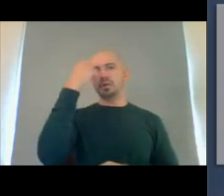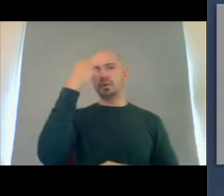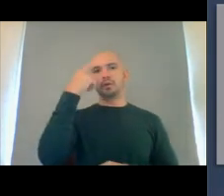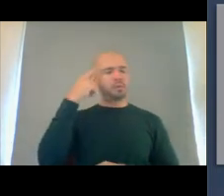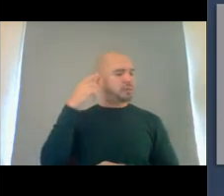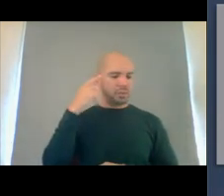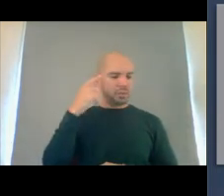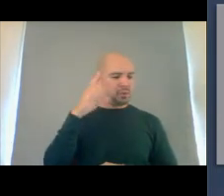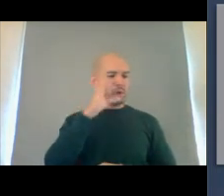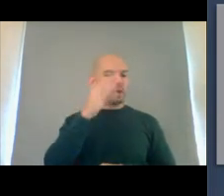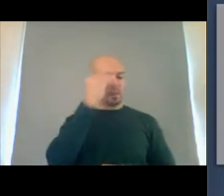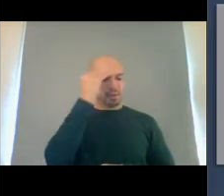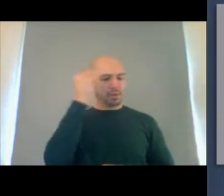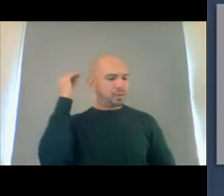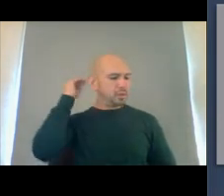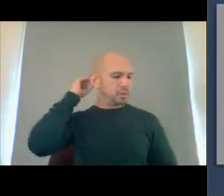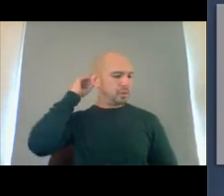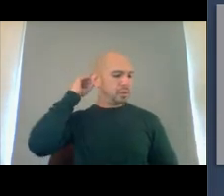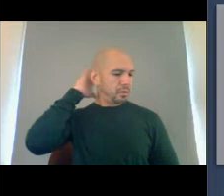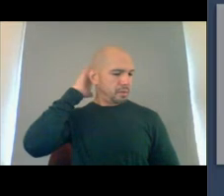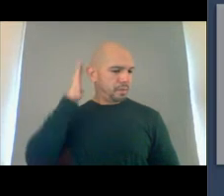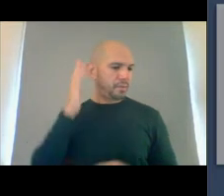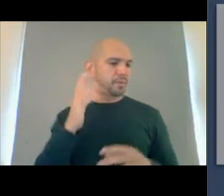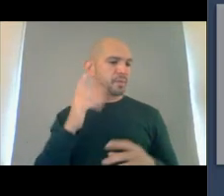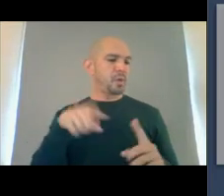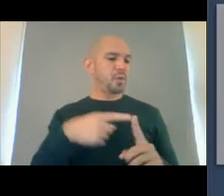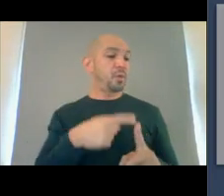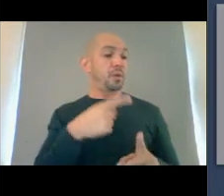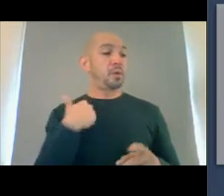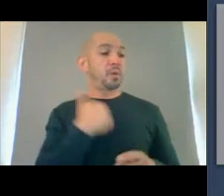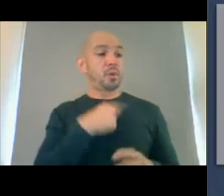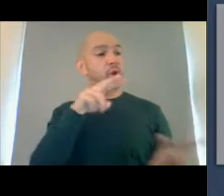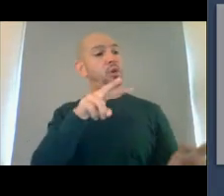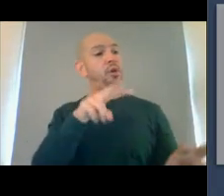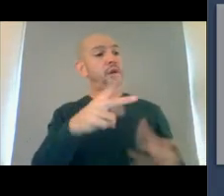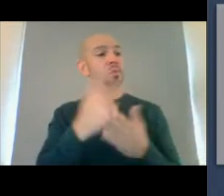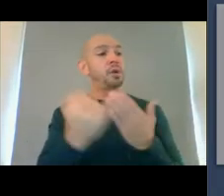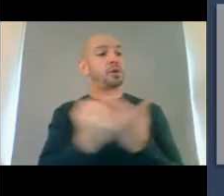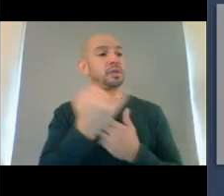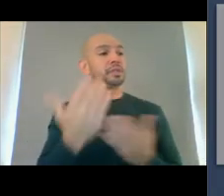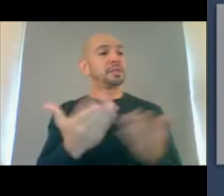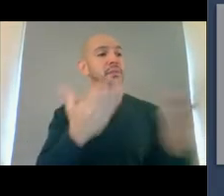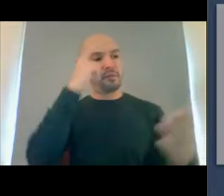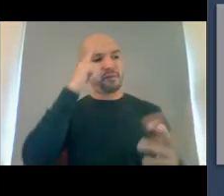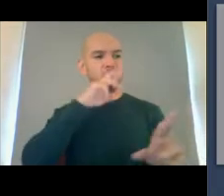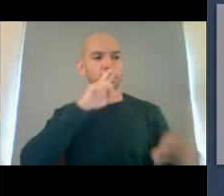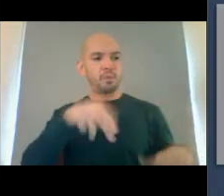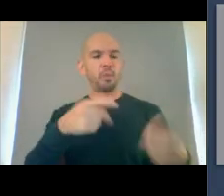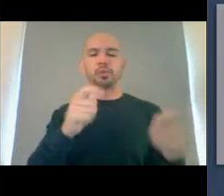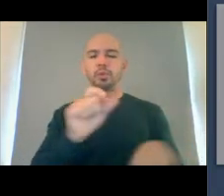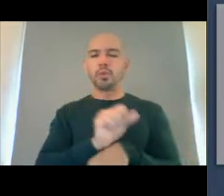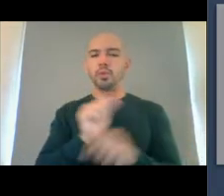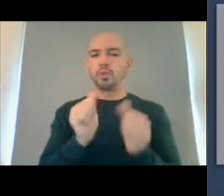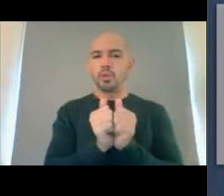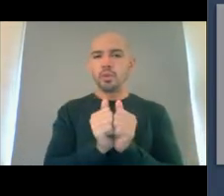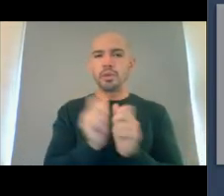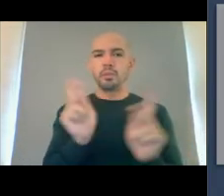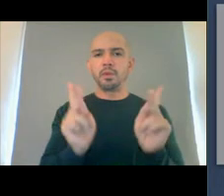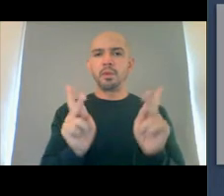mind when we're um looking at the projects that are submitted for the report and try to work with the people